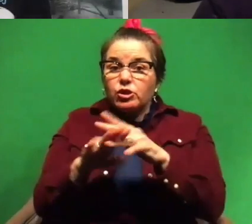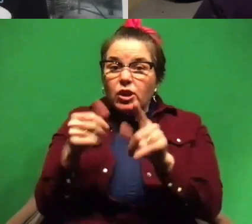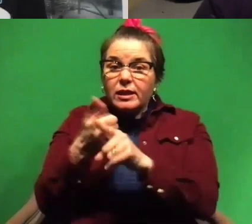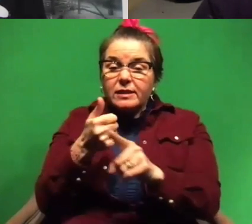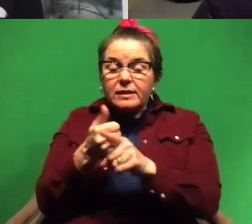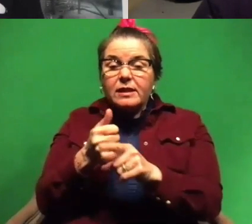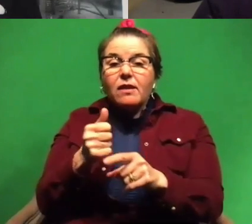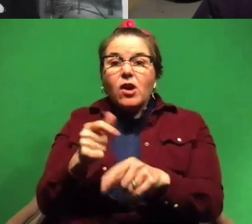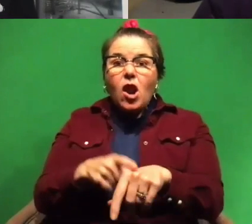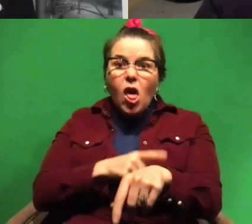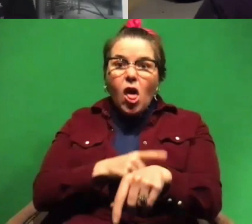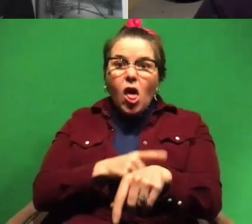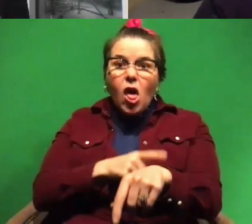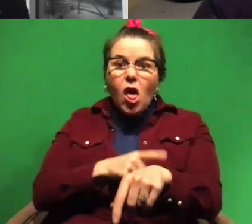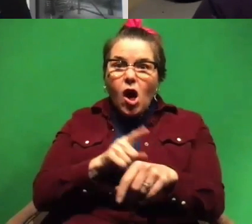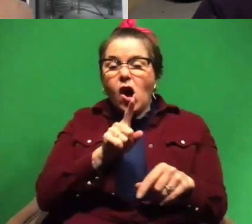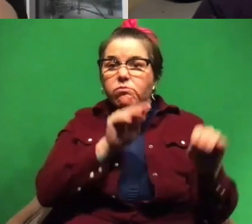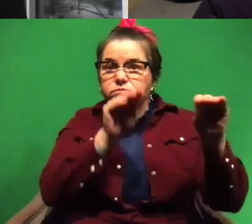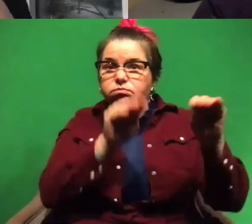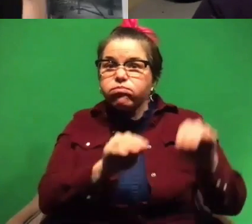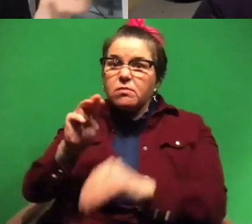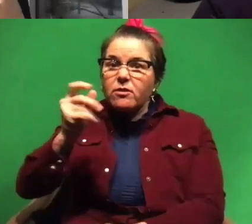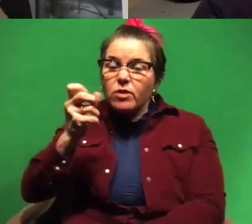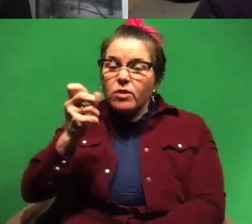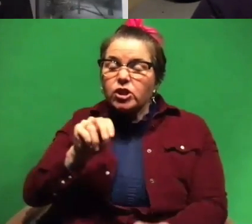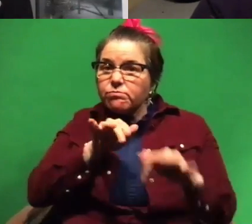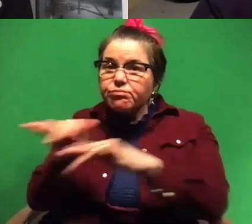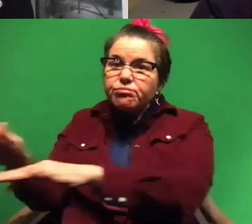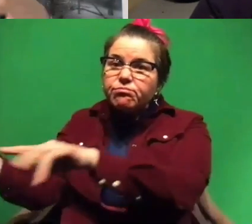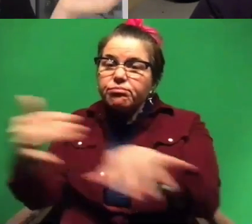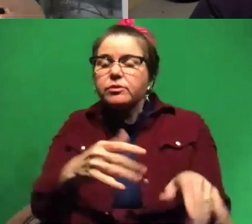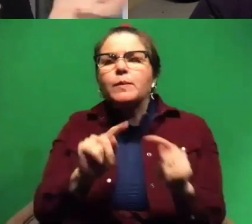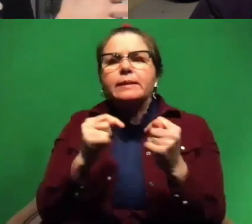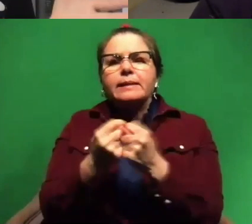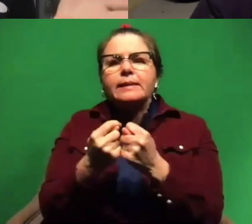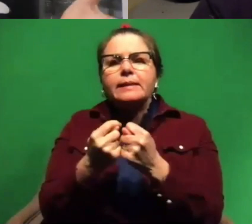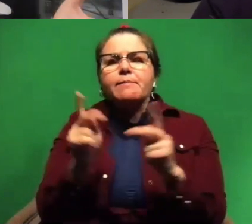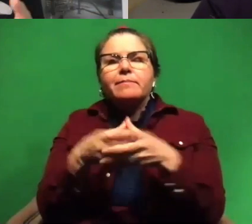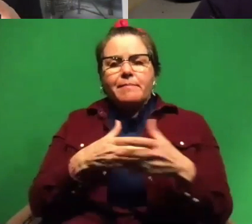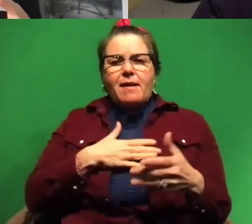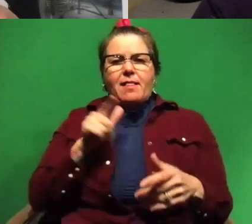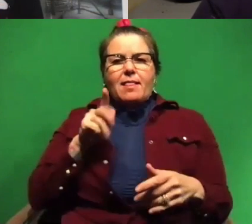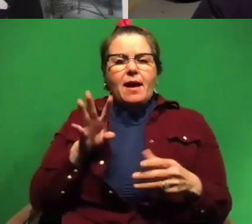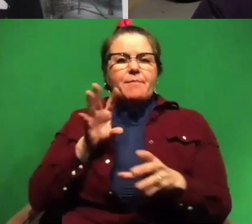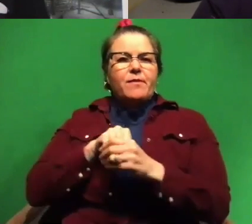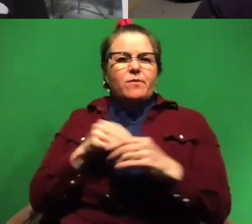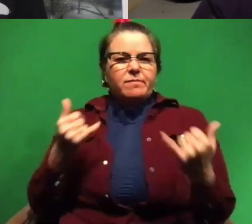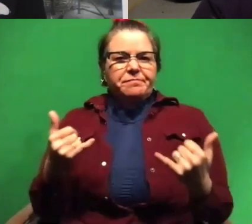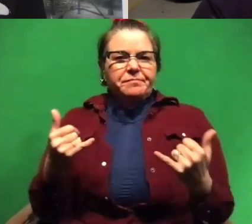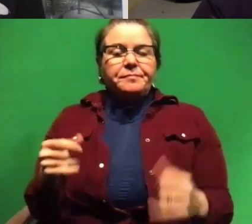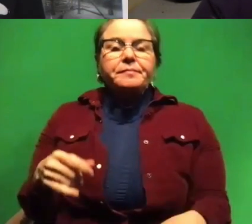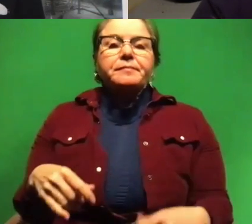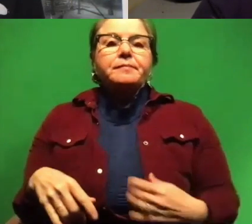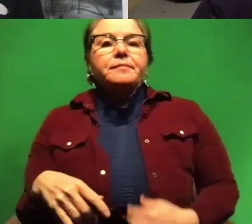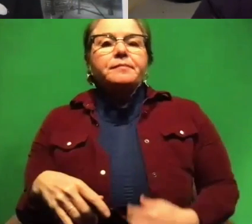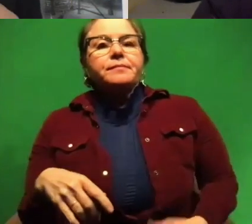really long migrations. So then a team of people got together, which is the lab I'm now a part of.